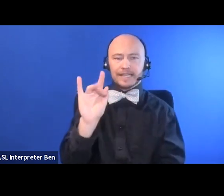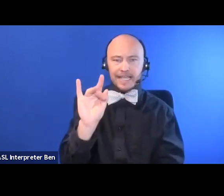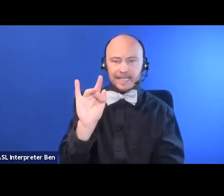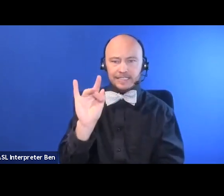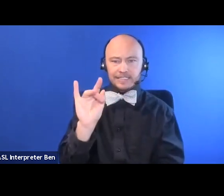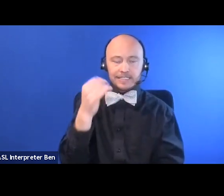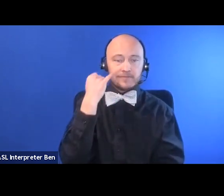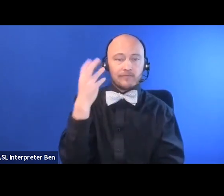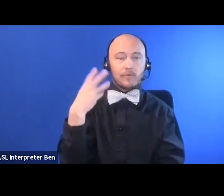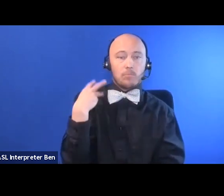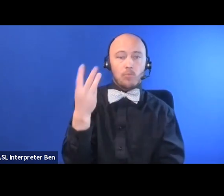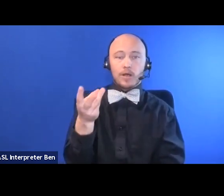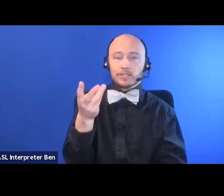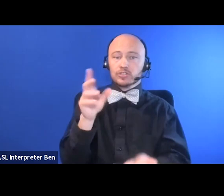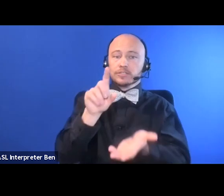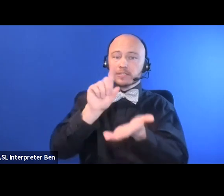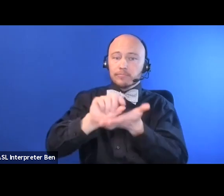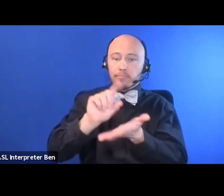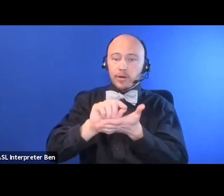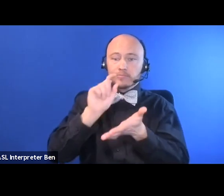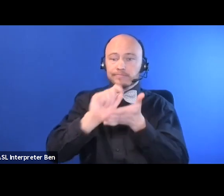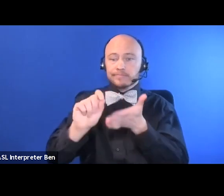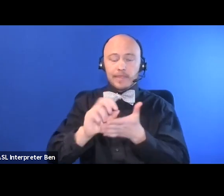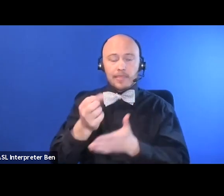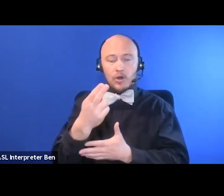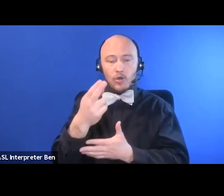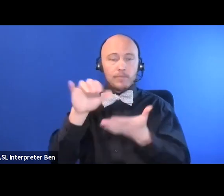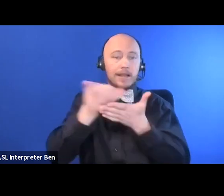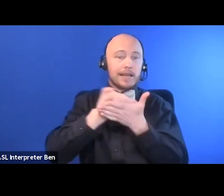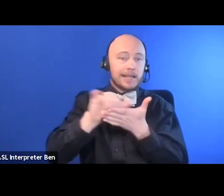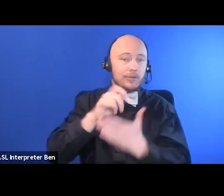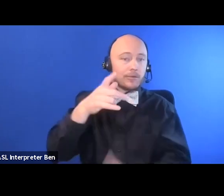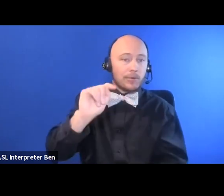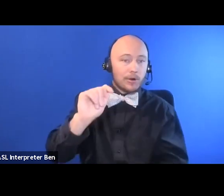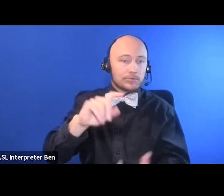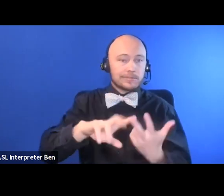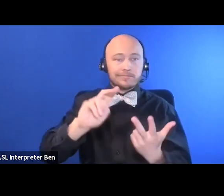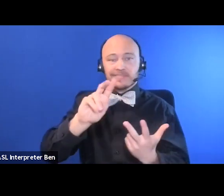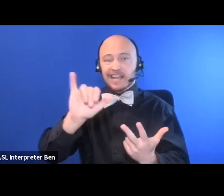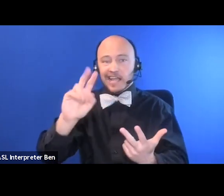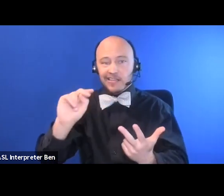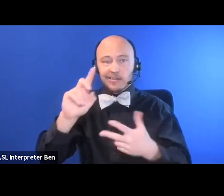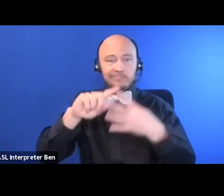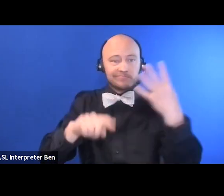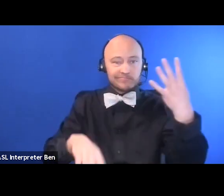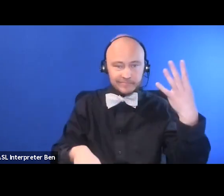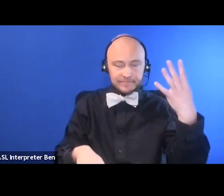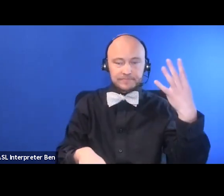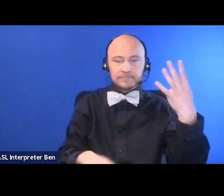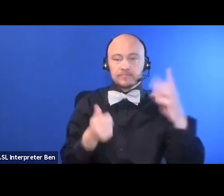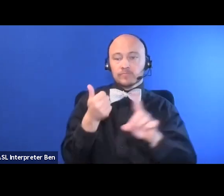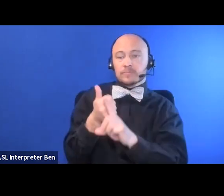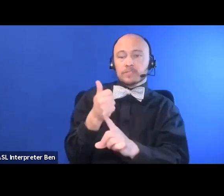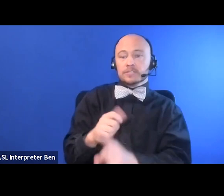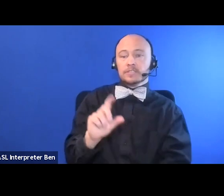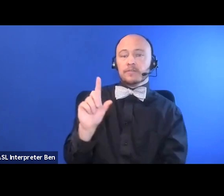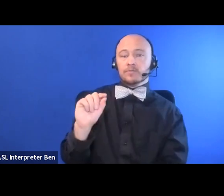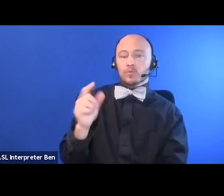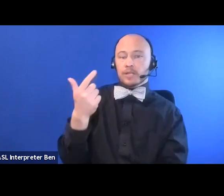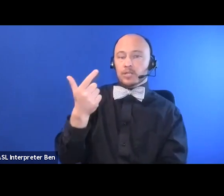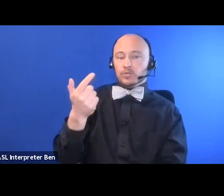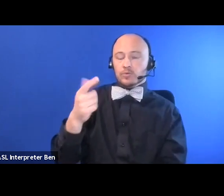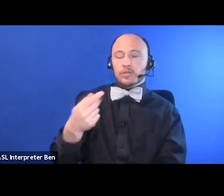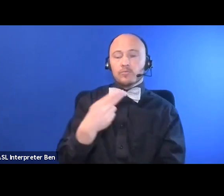The Washington Post, Literary Hub, The New York Post, and Nylon, among others. She was a 2021 Jerome Hill